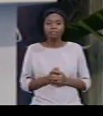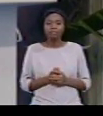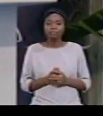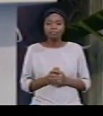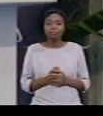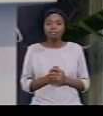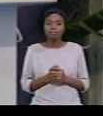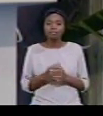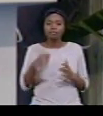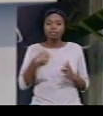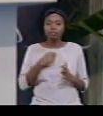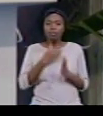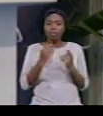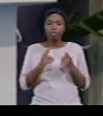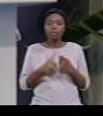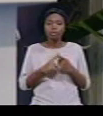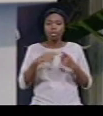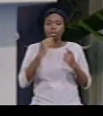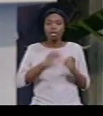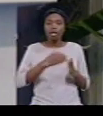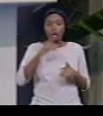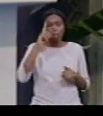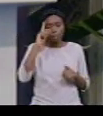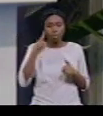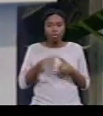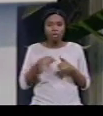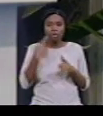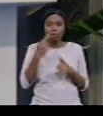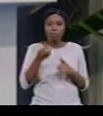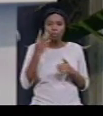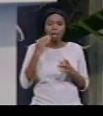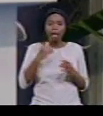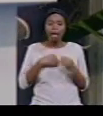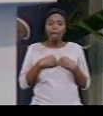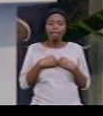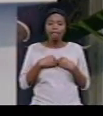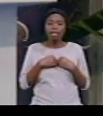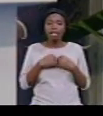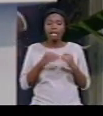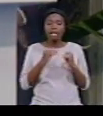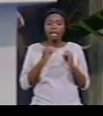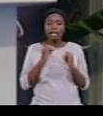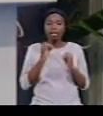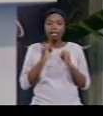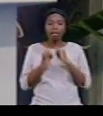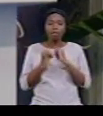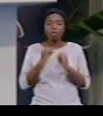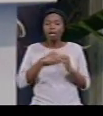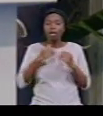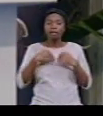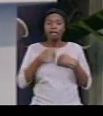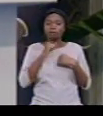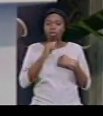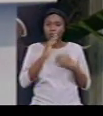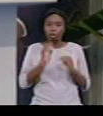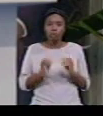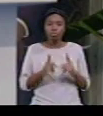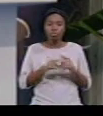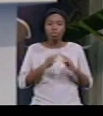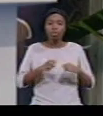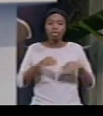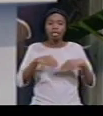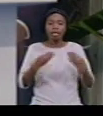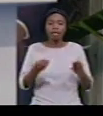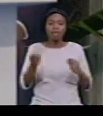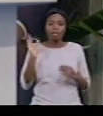We want to appeal to our brethren who were interviewed, but you have no opportunity to give your testimony before today, that